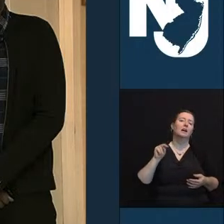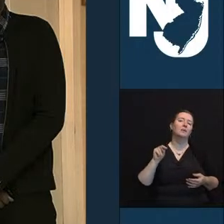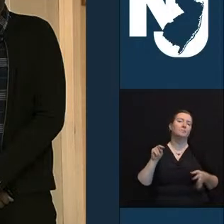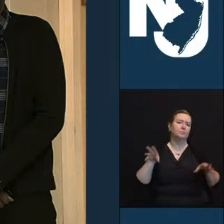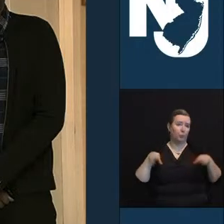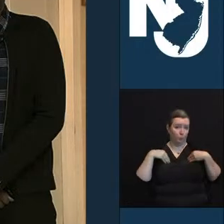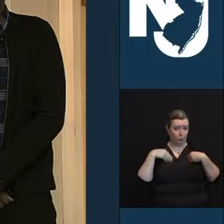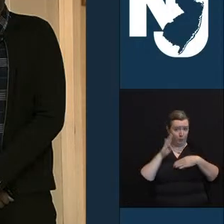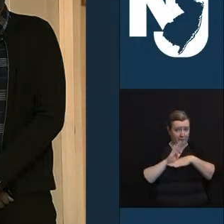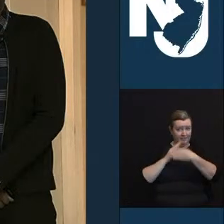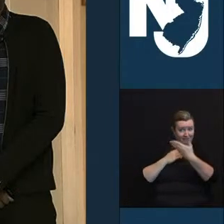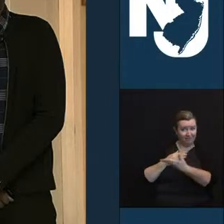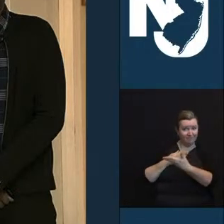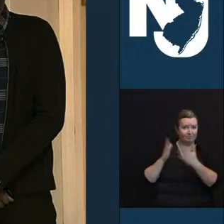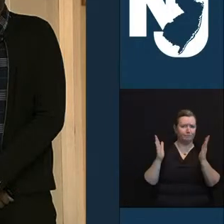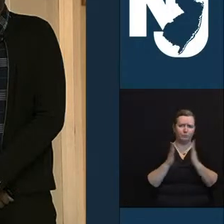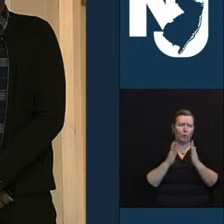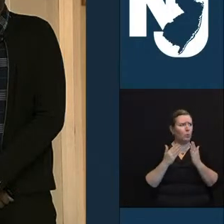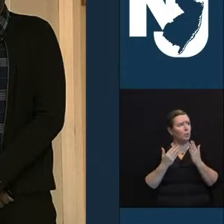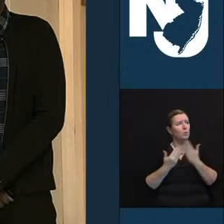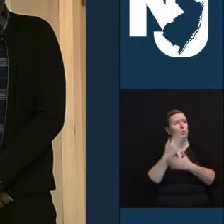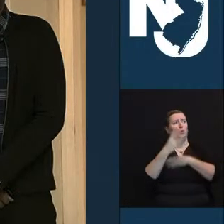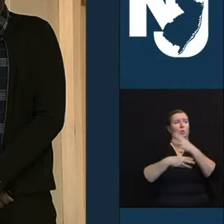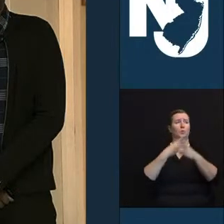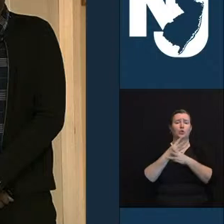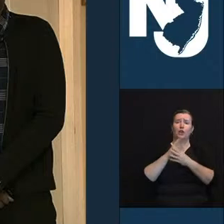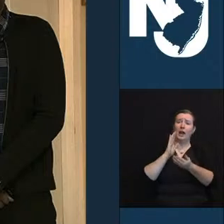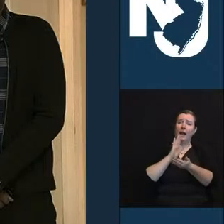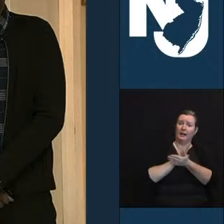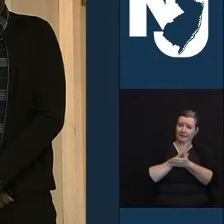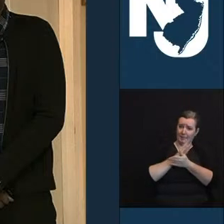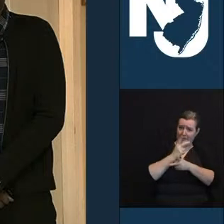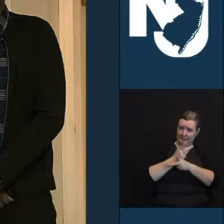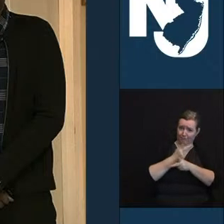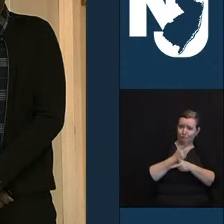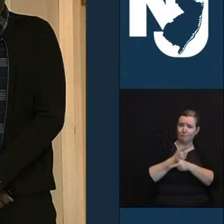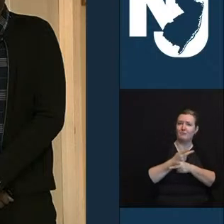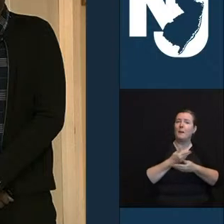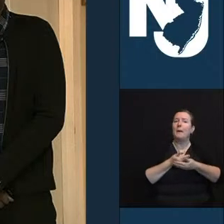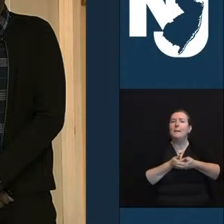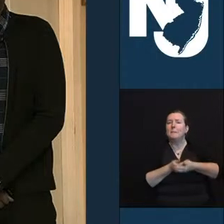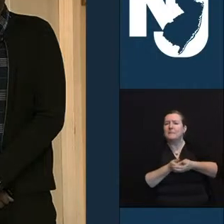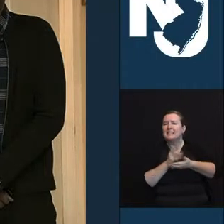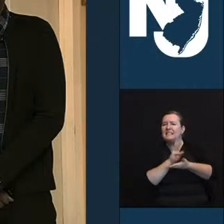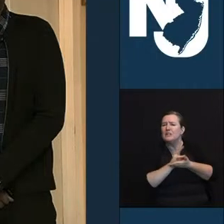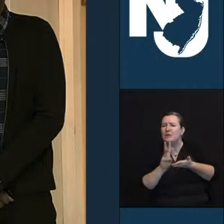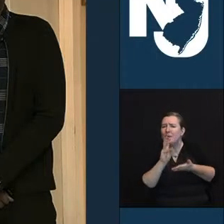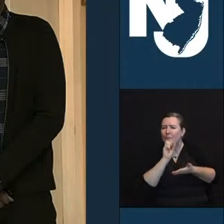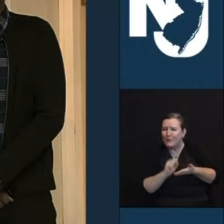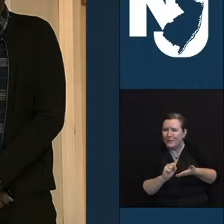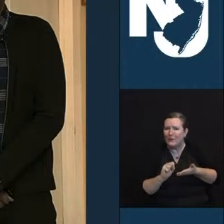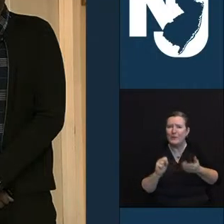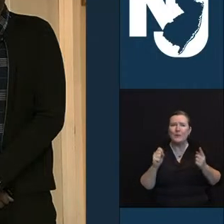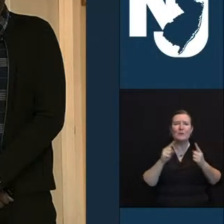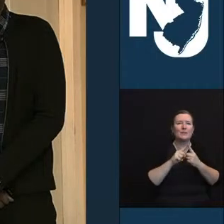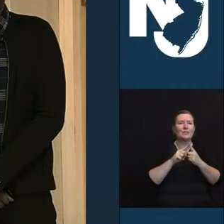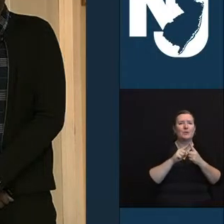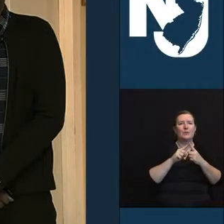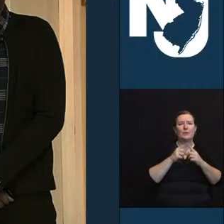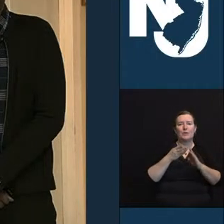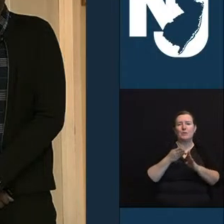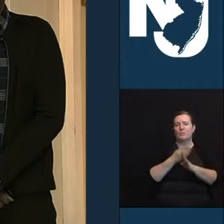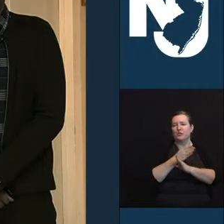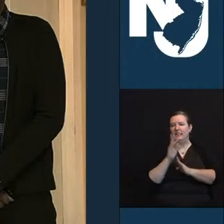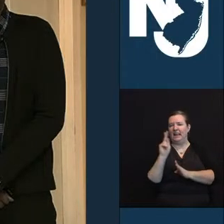Bernard and the team at A Whole New World serve children from 6 weeks of age right up to pre-kindergarten, so keeping everyone safe